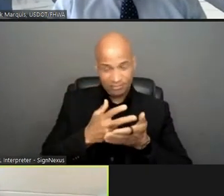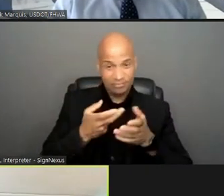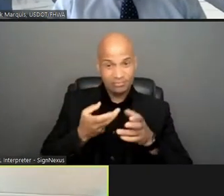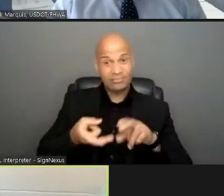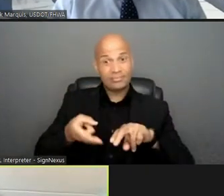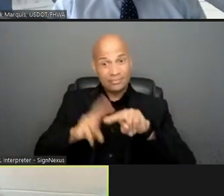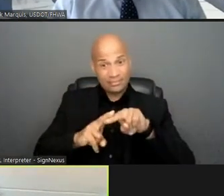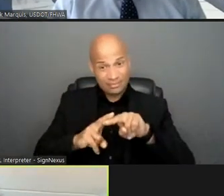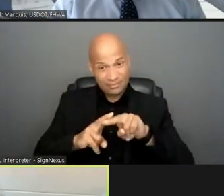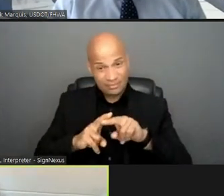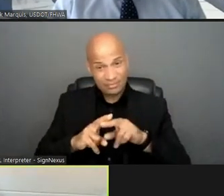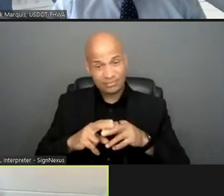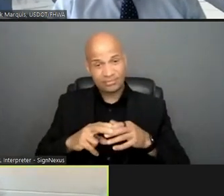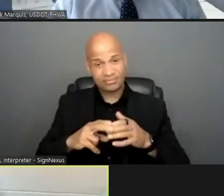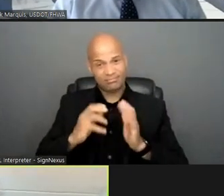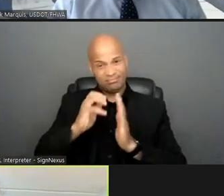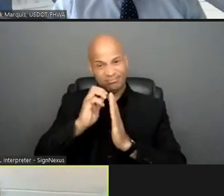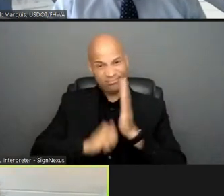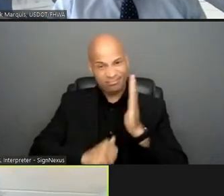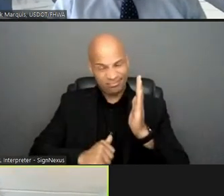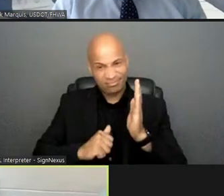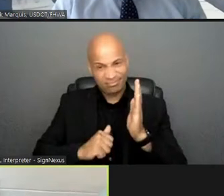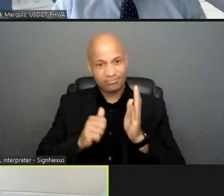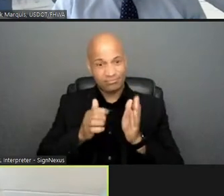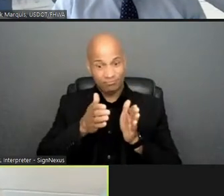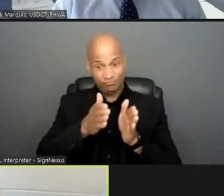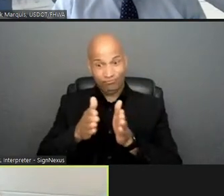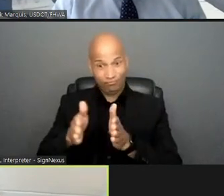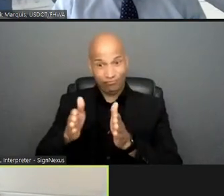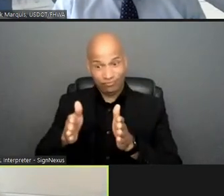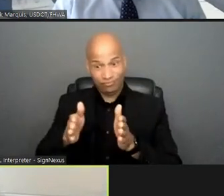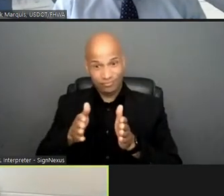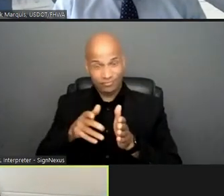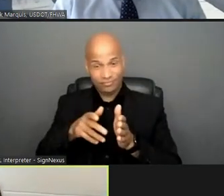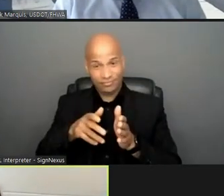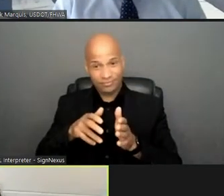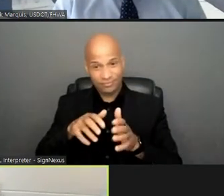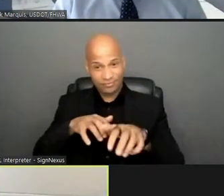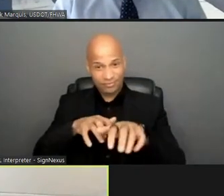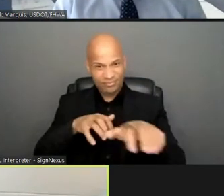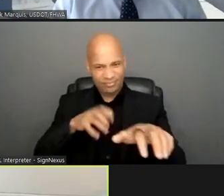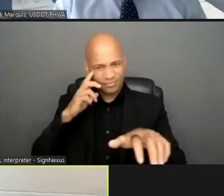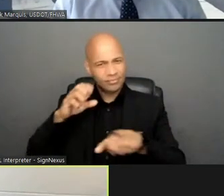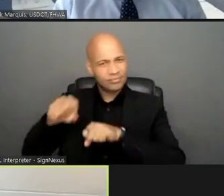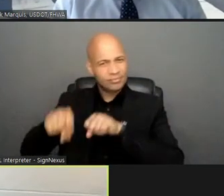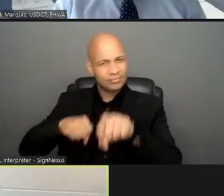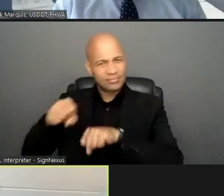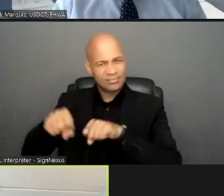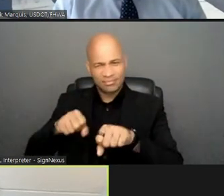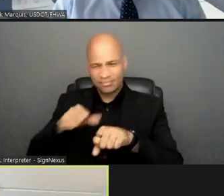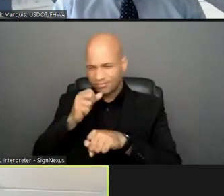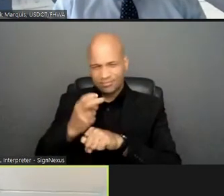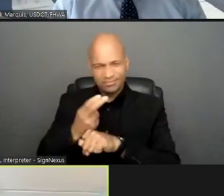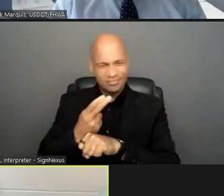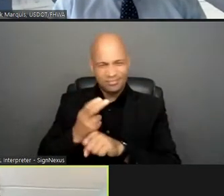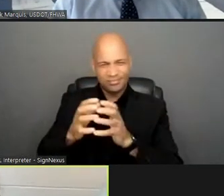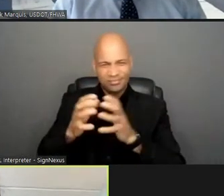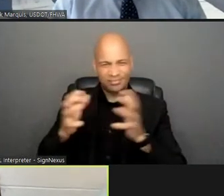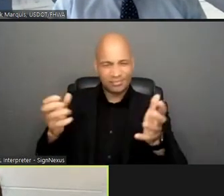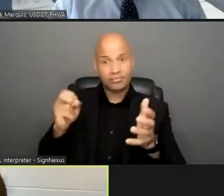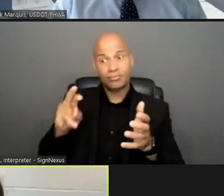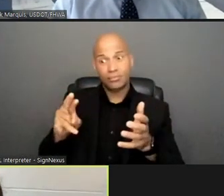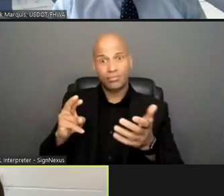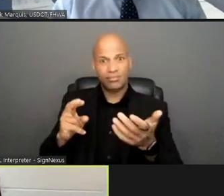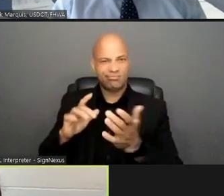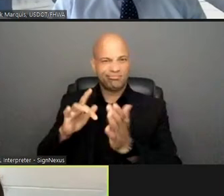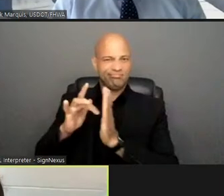took away traffic Lanes to give them to um by cities that don't use them or abuse them and